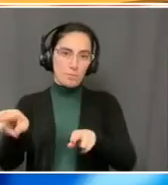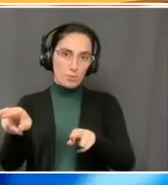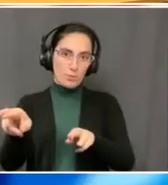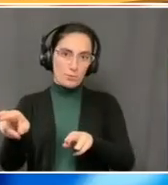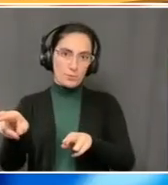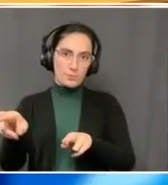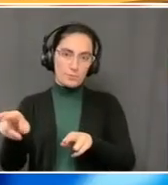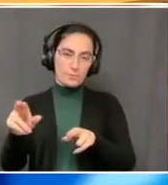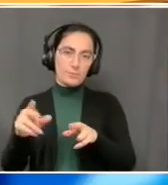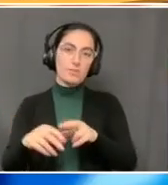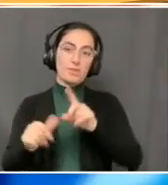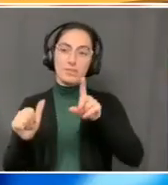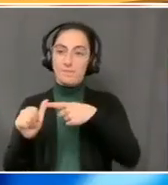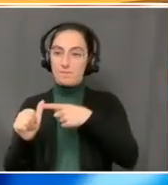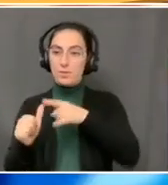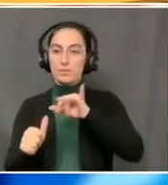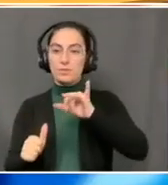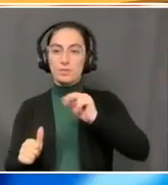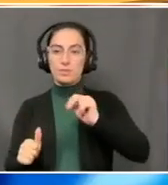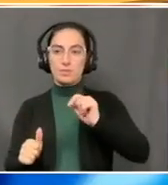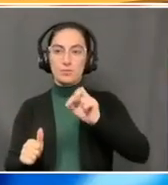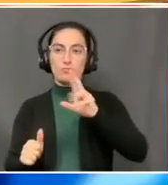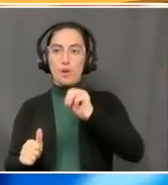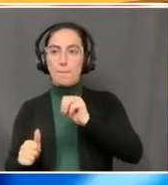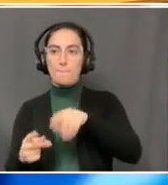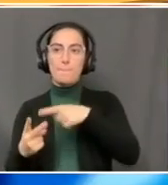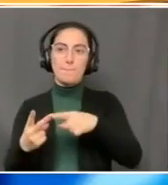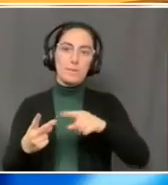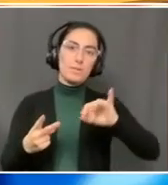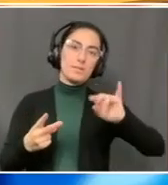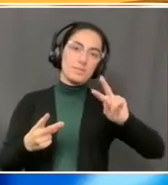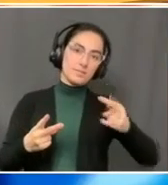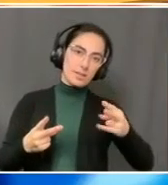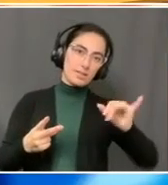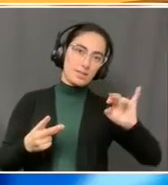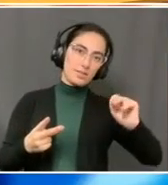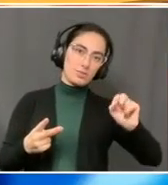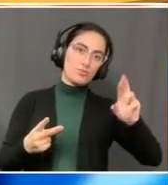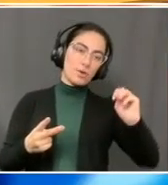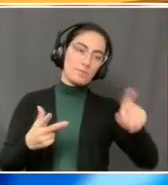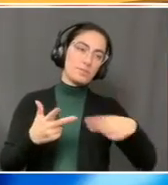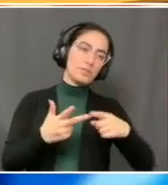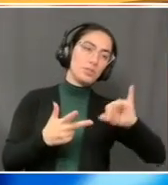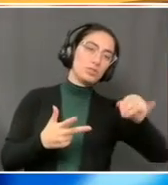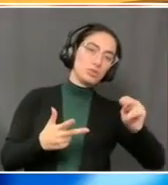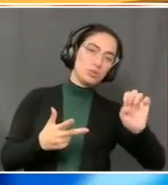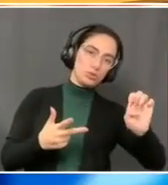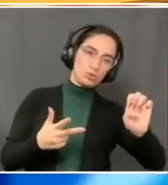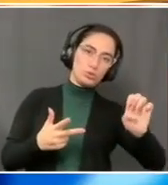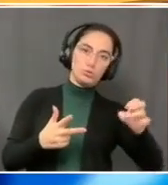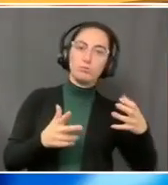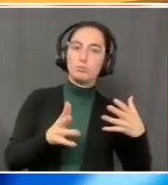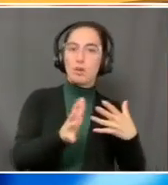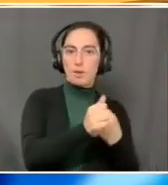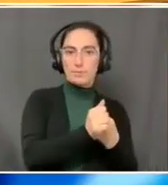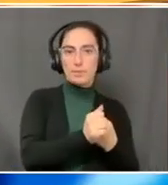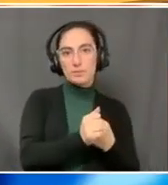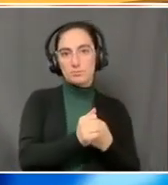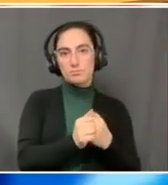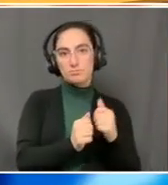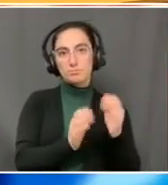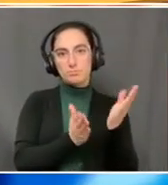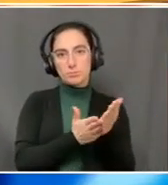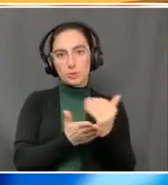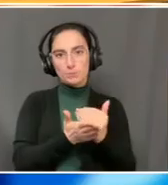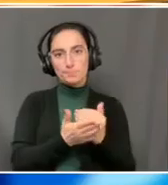of first interim, second interim, then the June adopted budget. And I think it would be interesting when we have the analysis. I mean, the variance, like we want the variance to be as